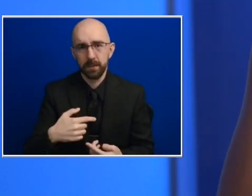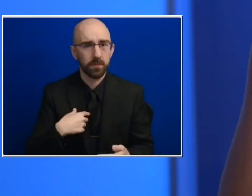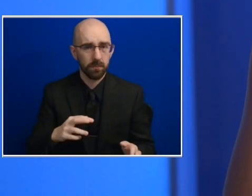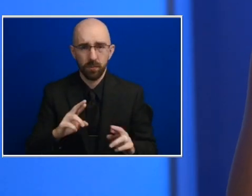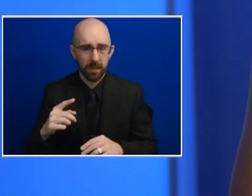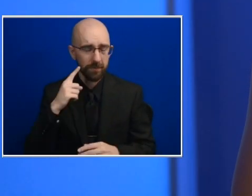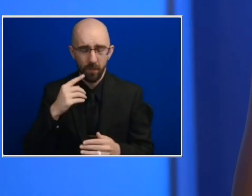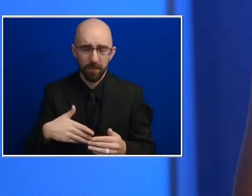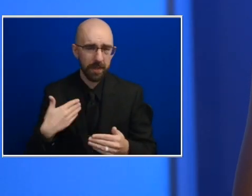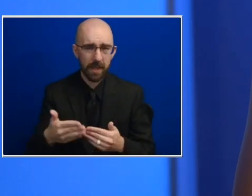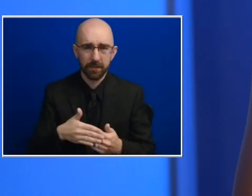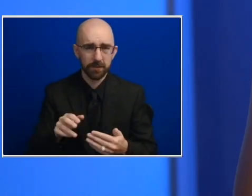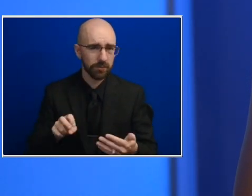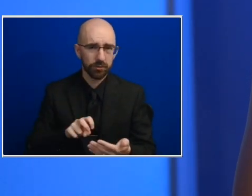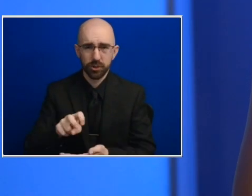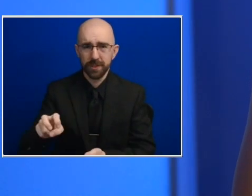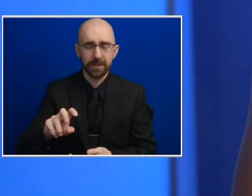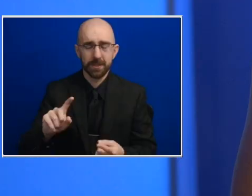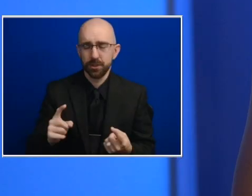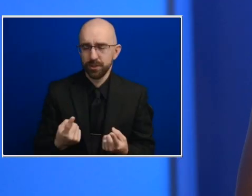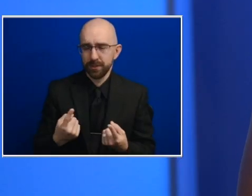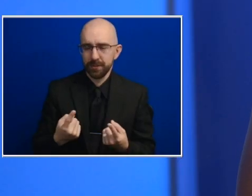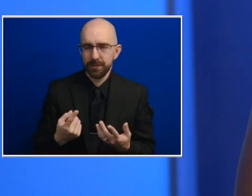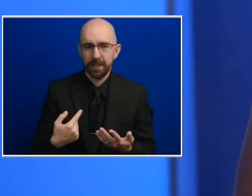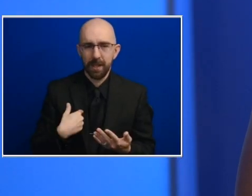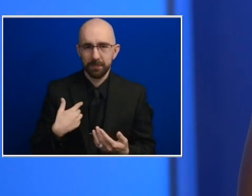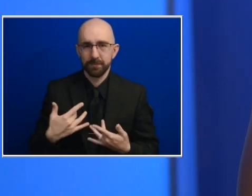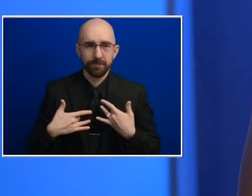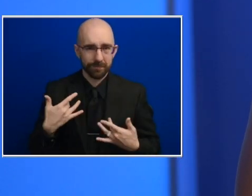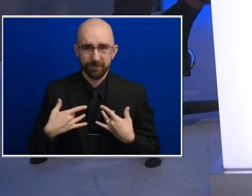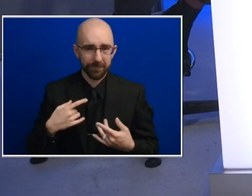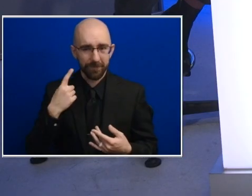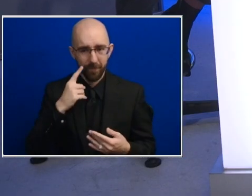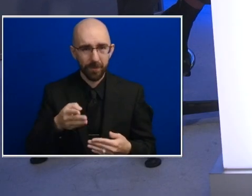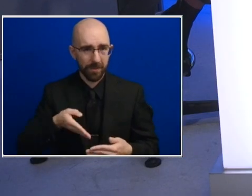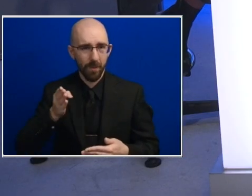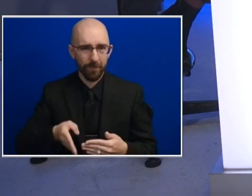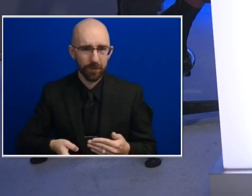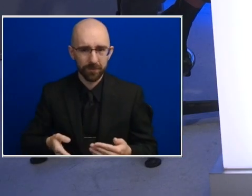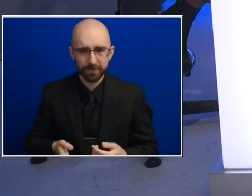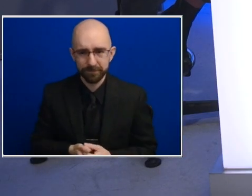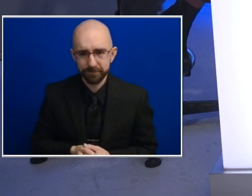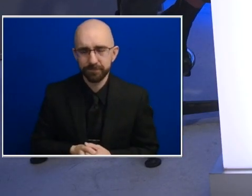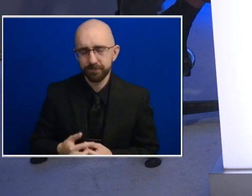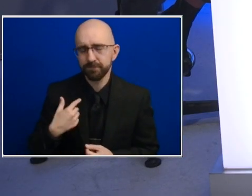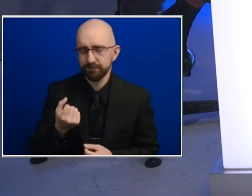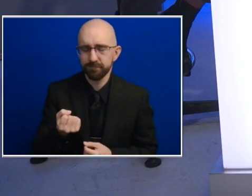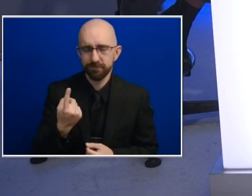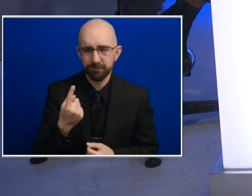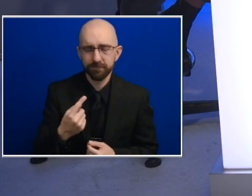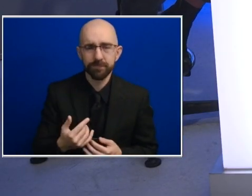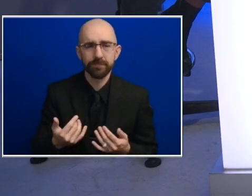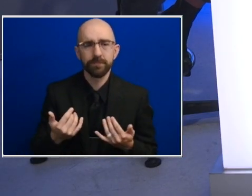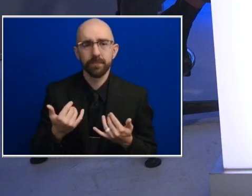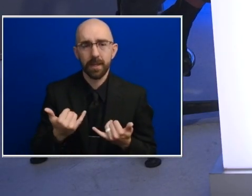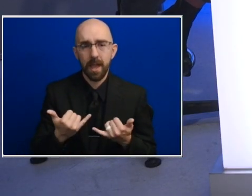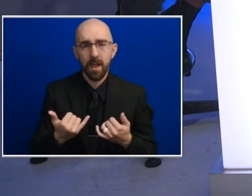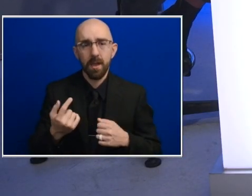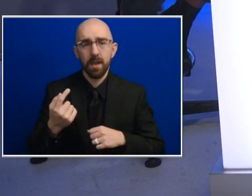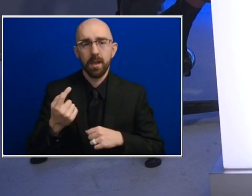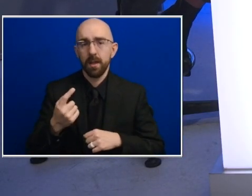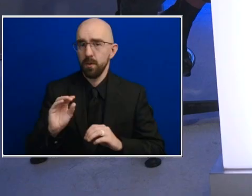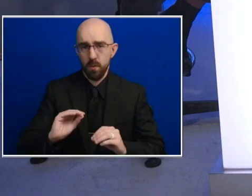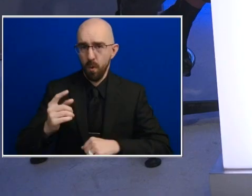next journey. It's just, I'm eager for it to be over. Yeah, I understand. So not a date set for the infusion.